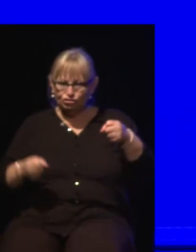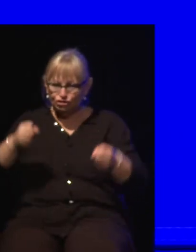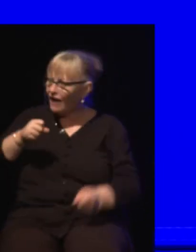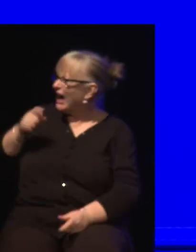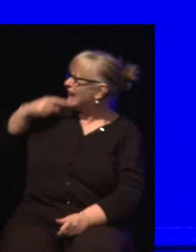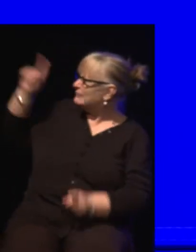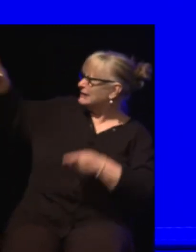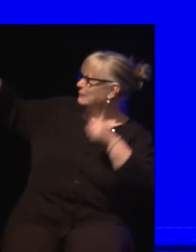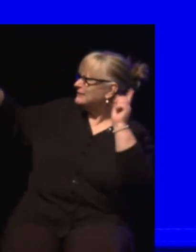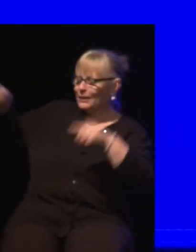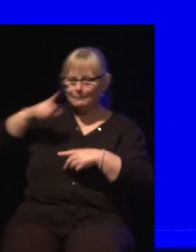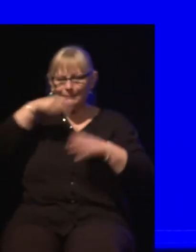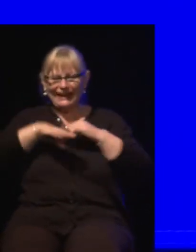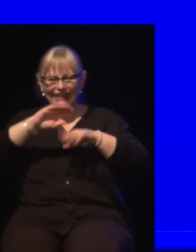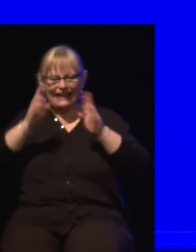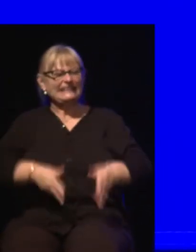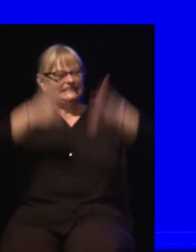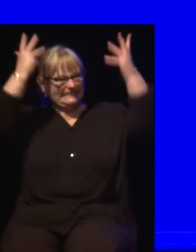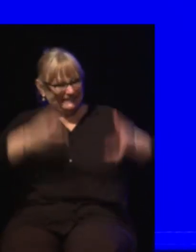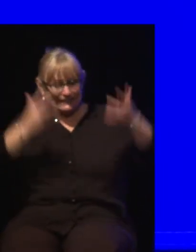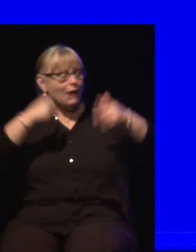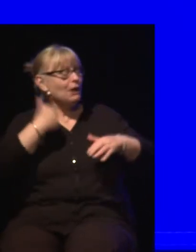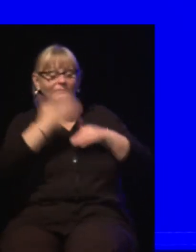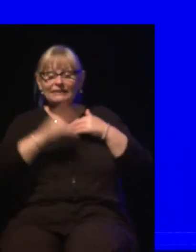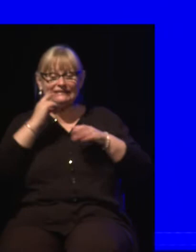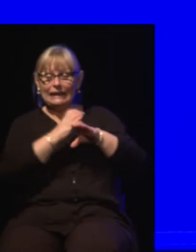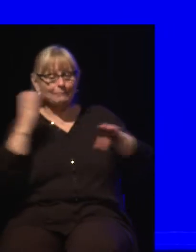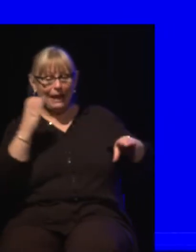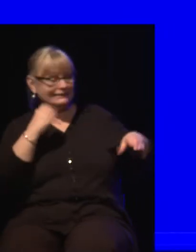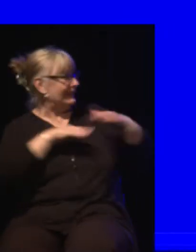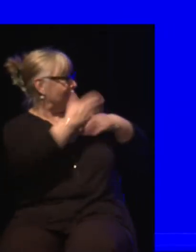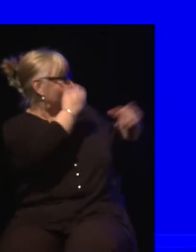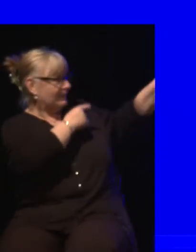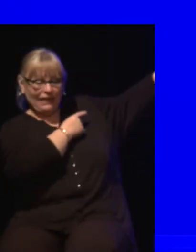owner nuts. I've never seen a tour bus in front of this one.